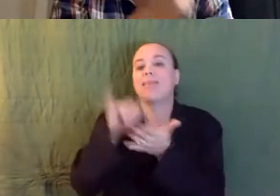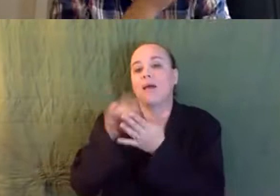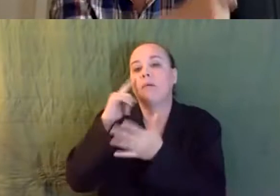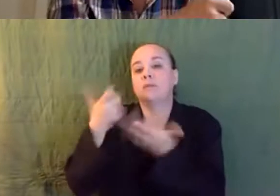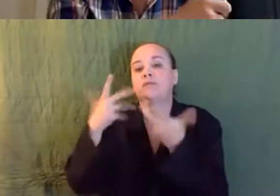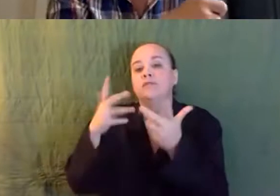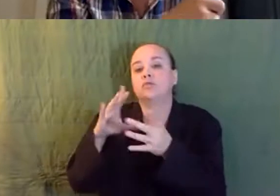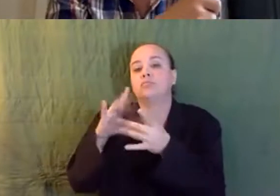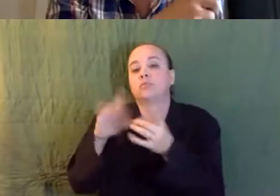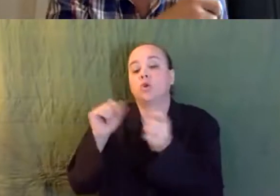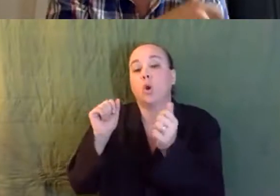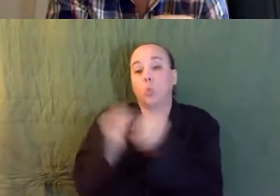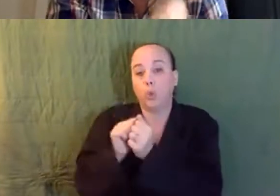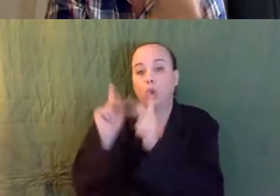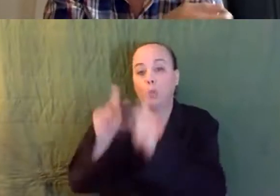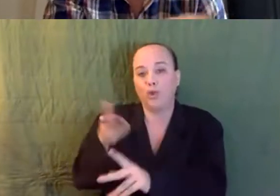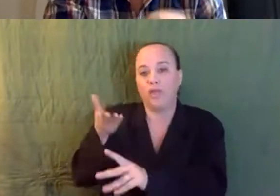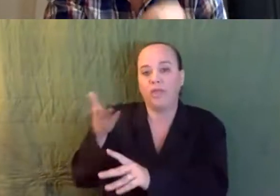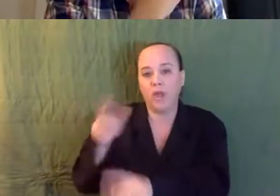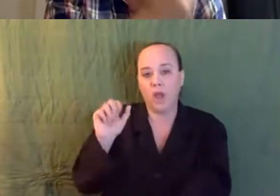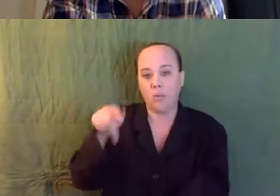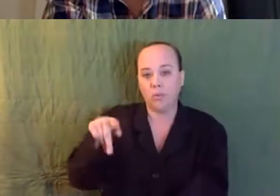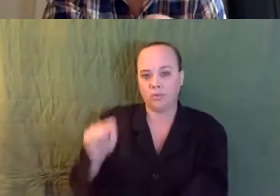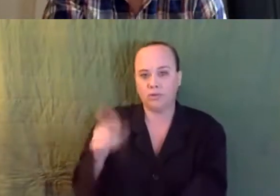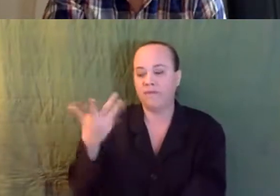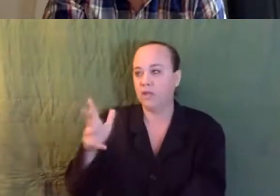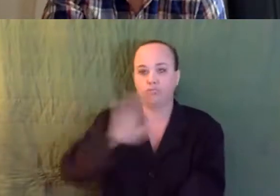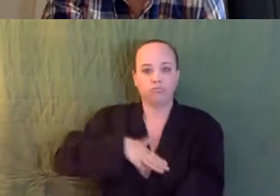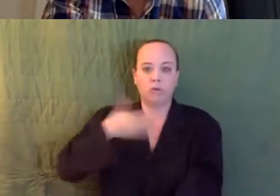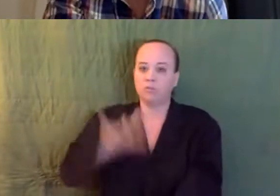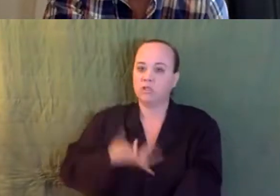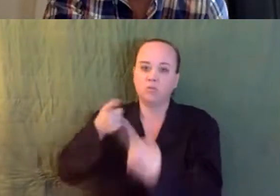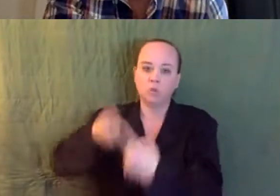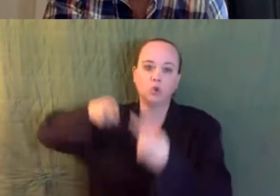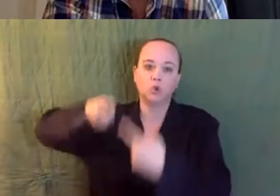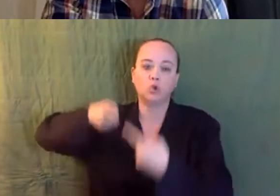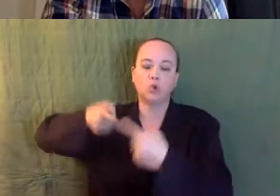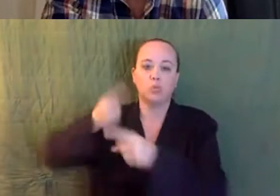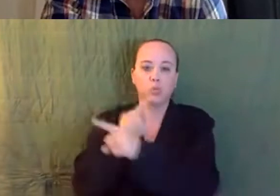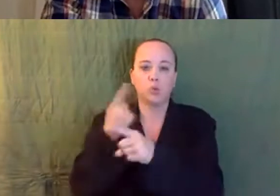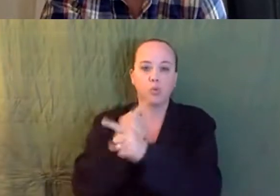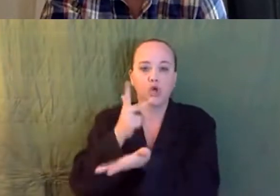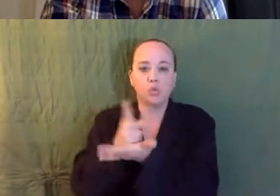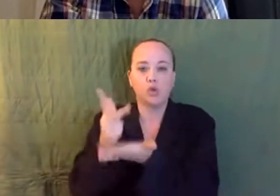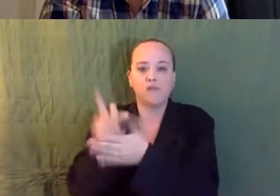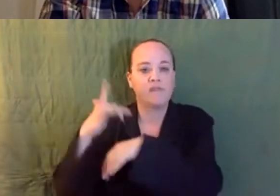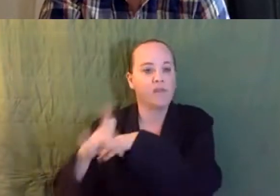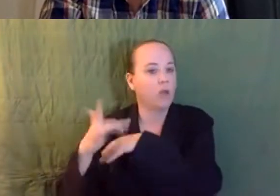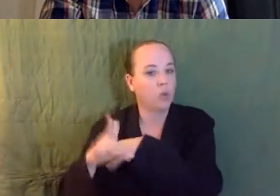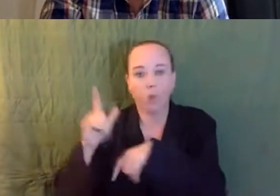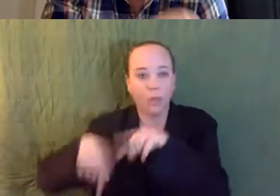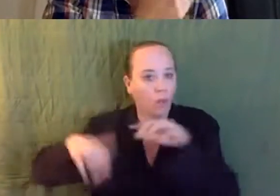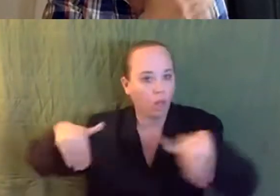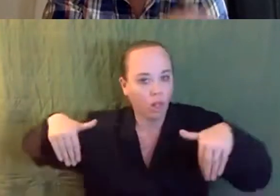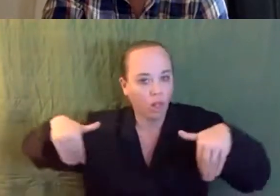at a complex in District 10 who was upset because they've been fighting to get ADA parking spot available and they couldn't. And